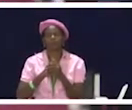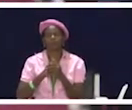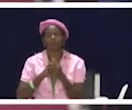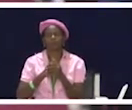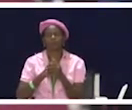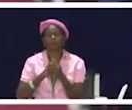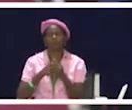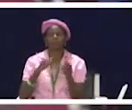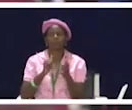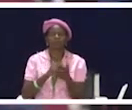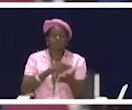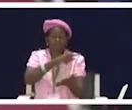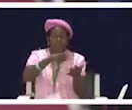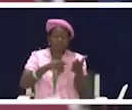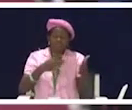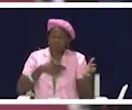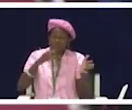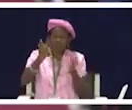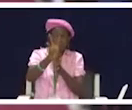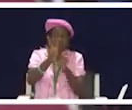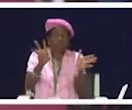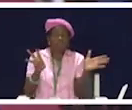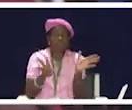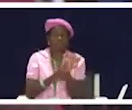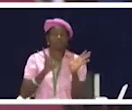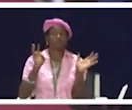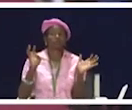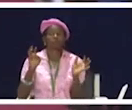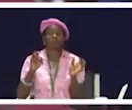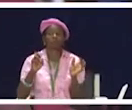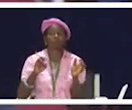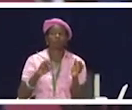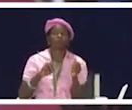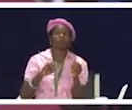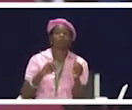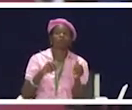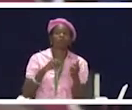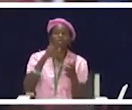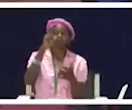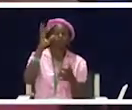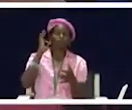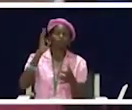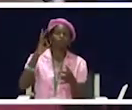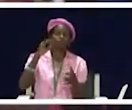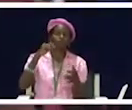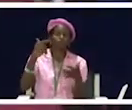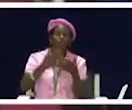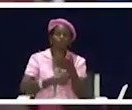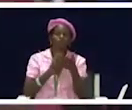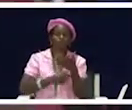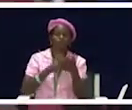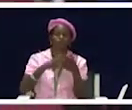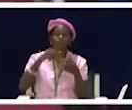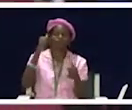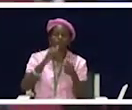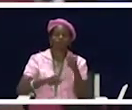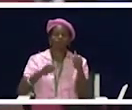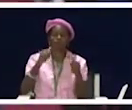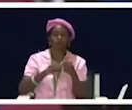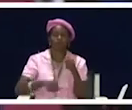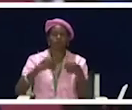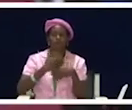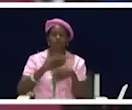He said, this is my will, to preach the gospel to every